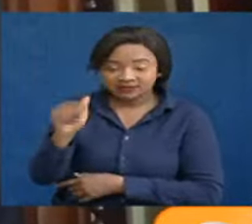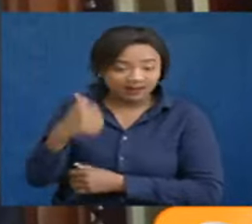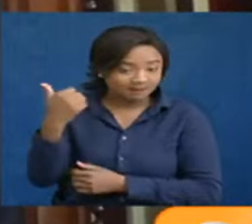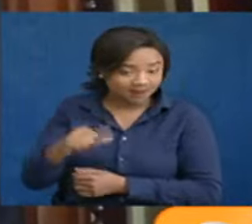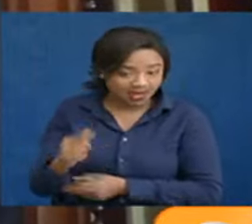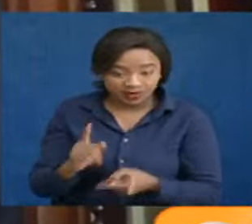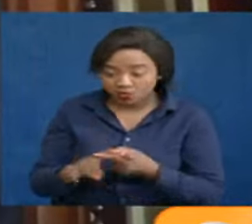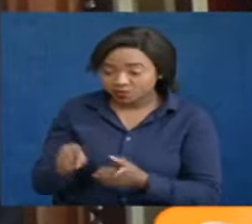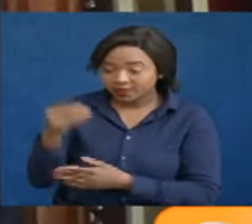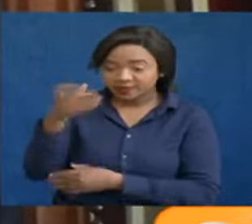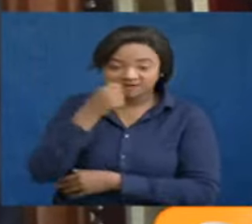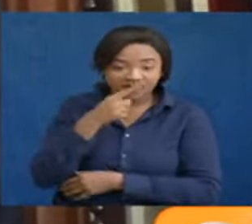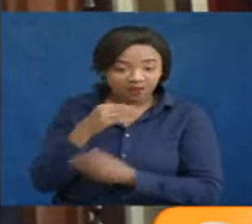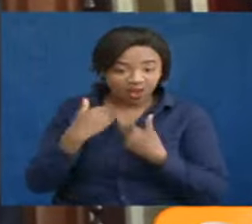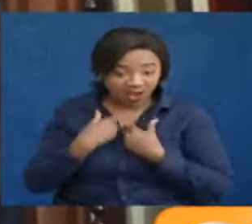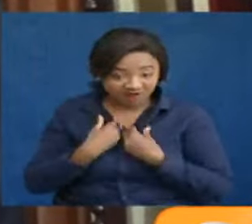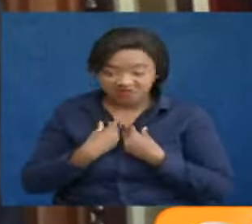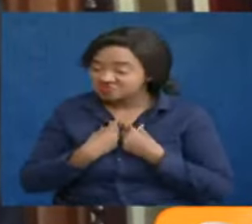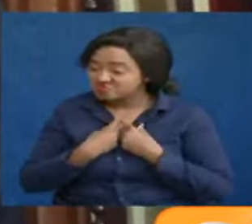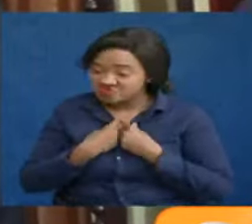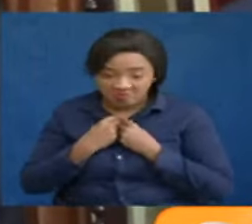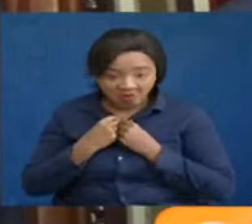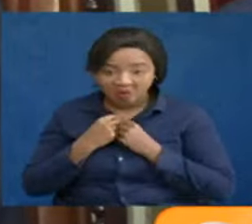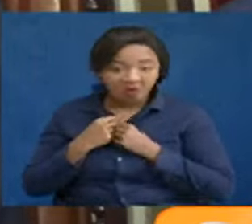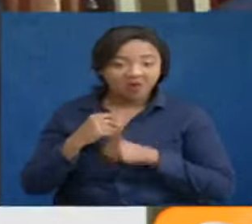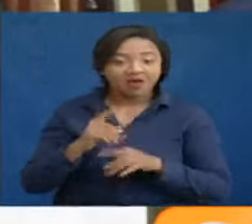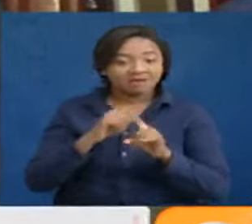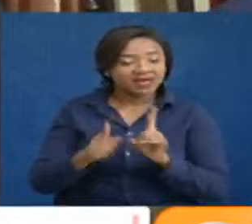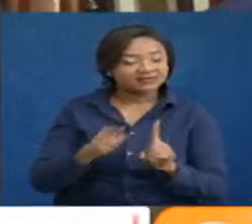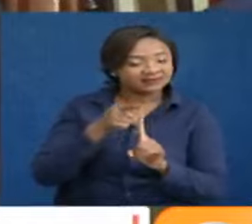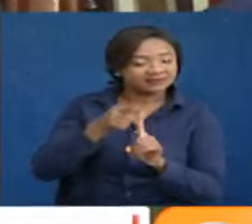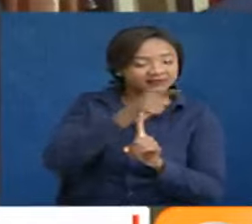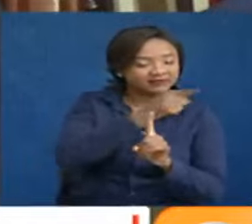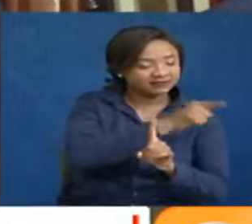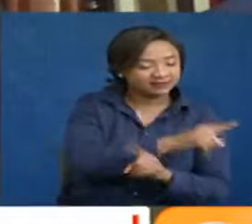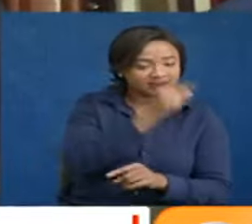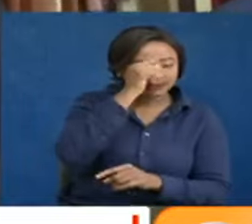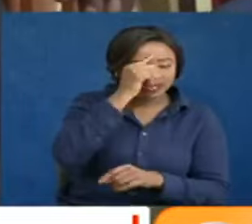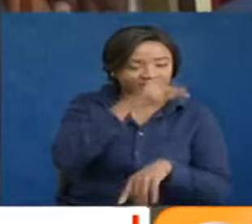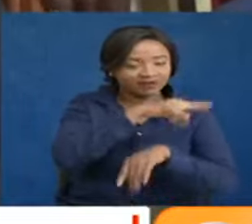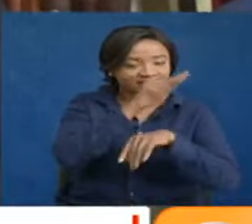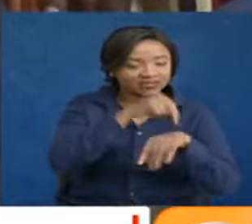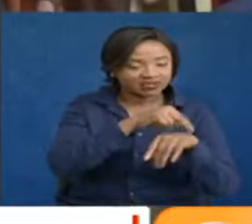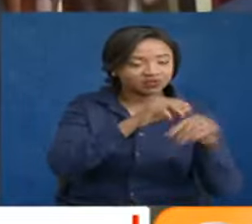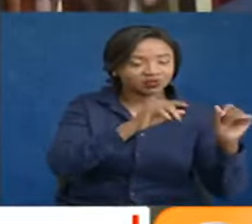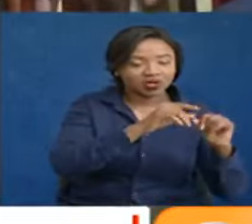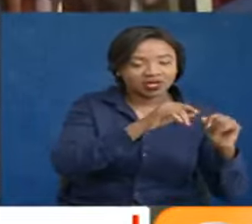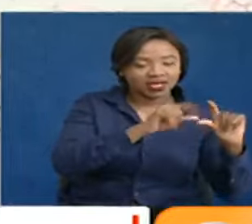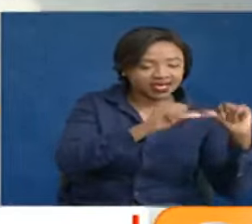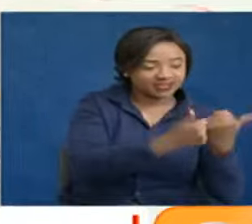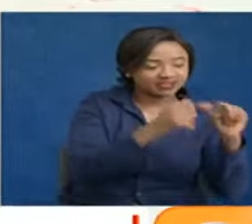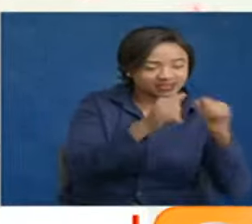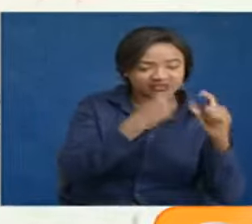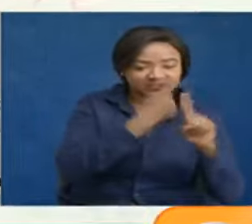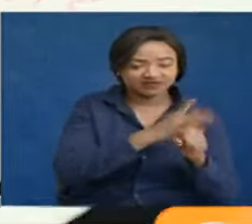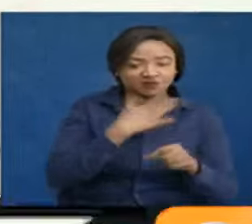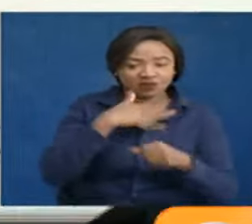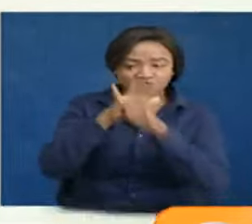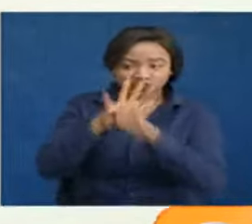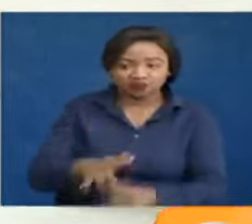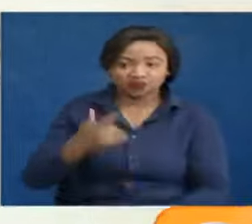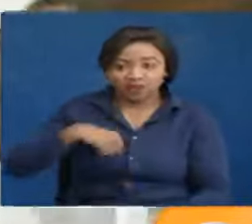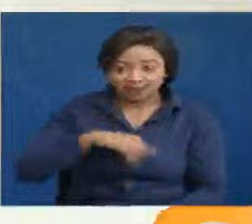actual sense, it is the effort of all those other agencies to frustrate counties that has contributed to this. In